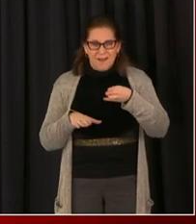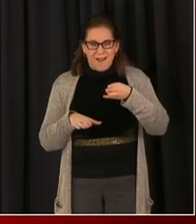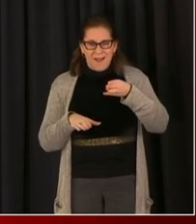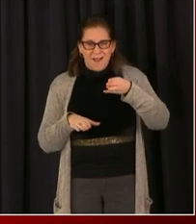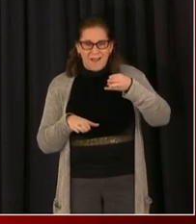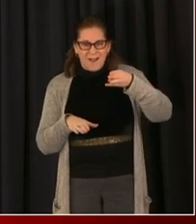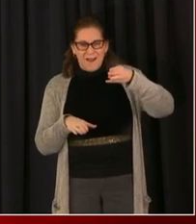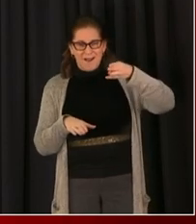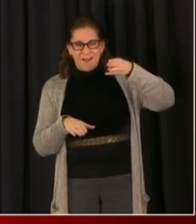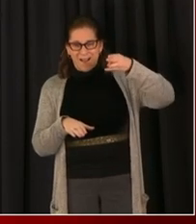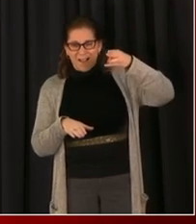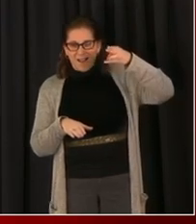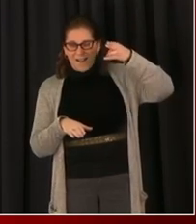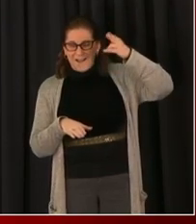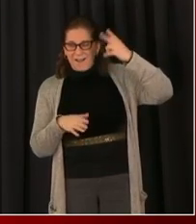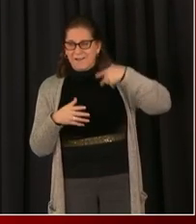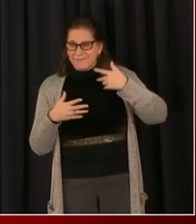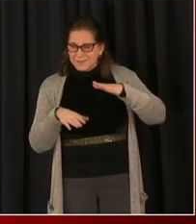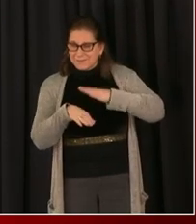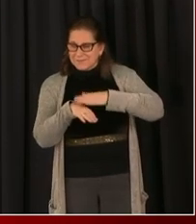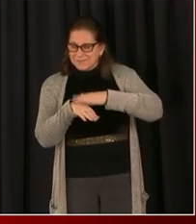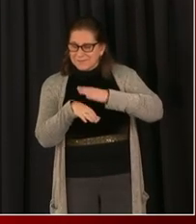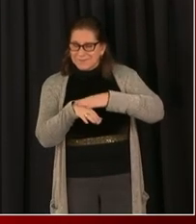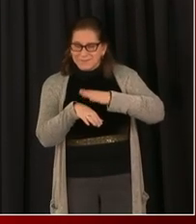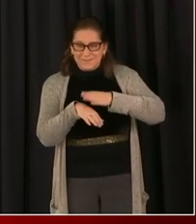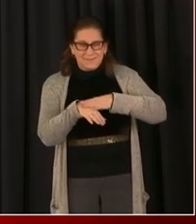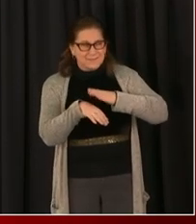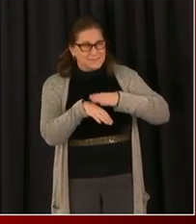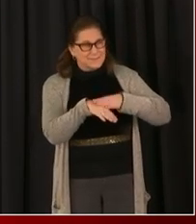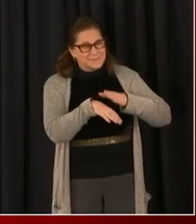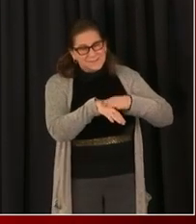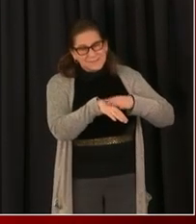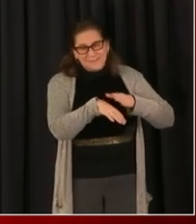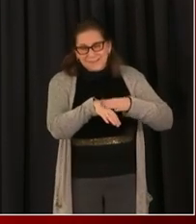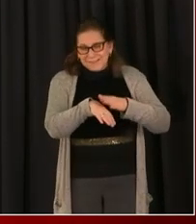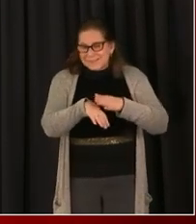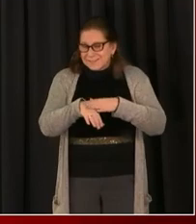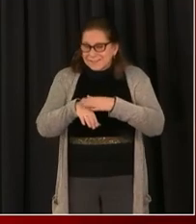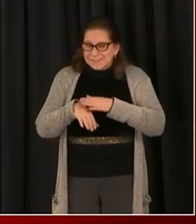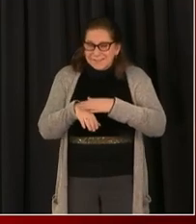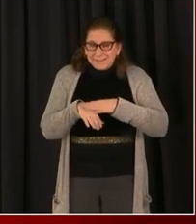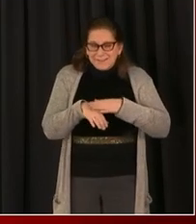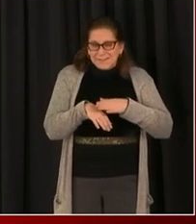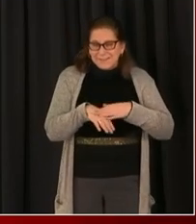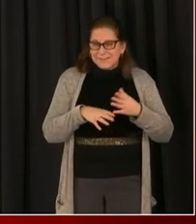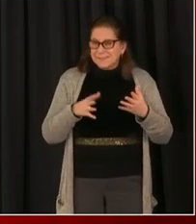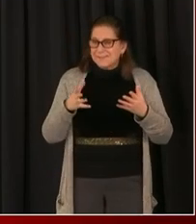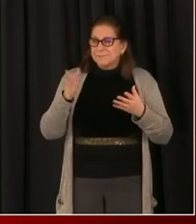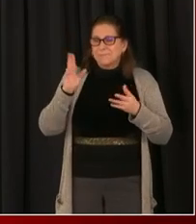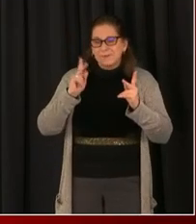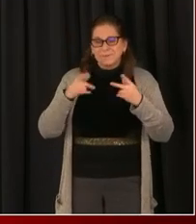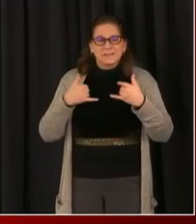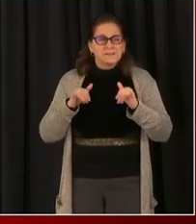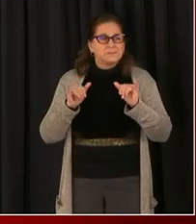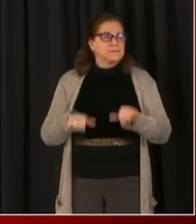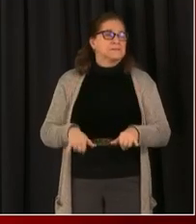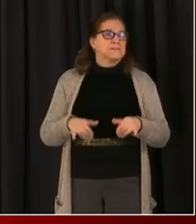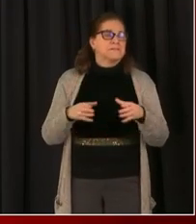to everybody is we all have friend circles of people describing their activities